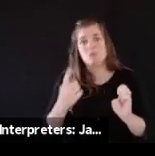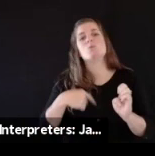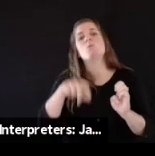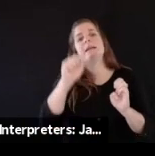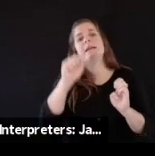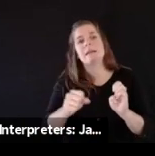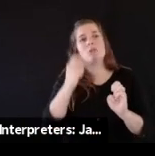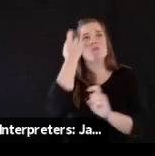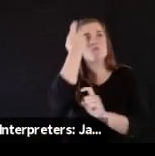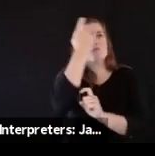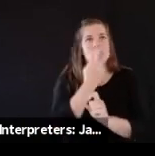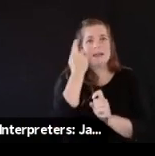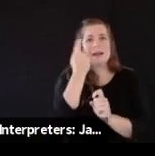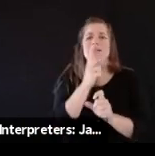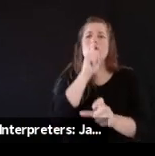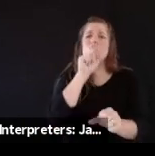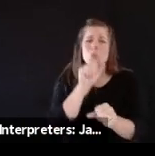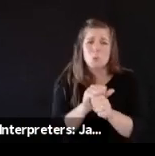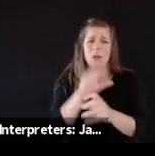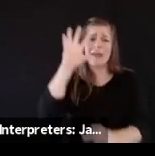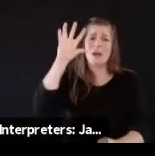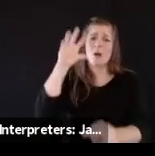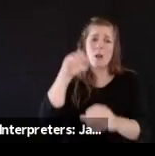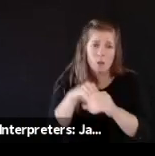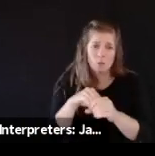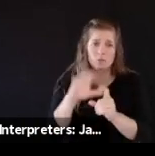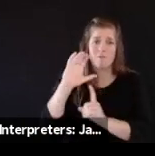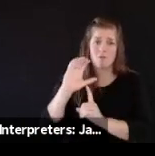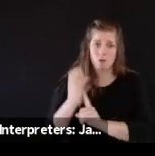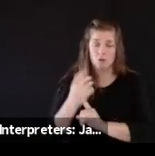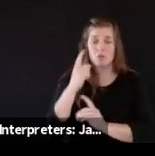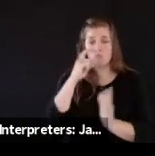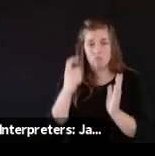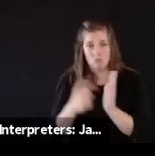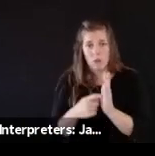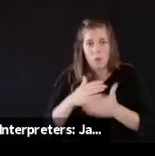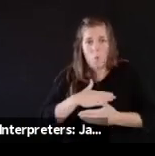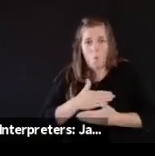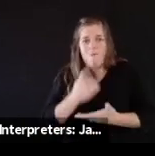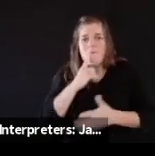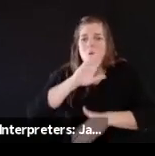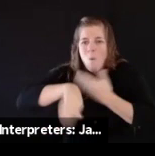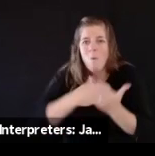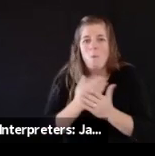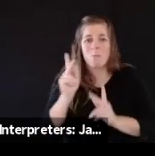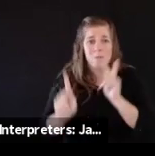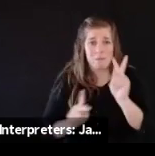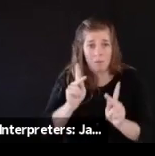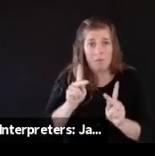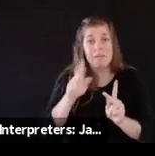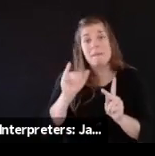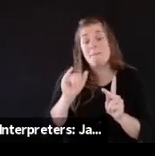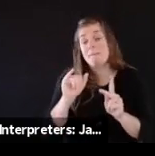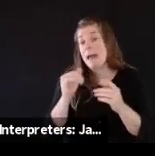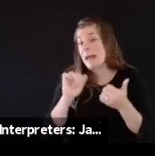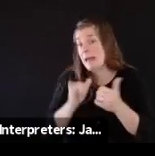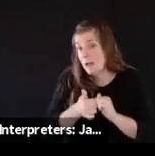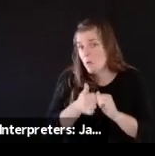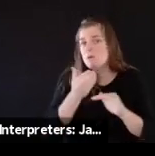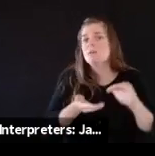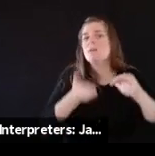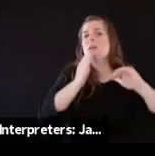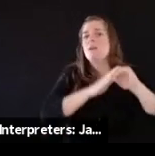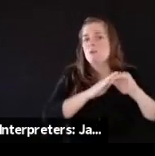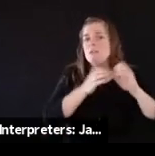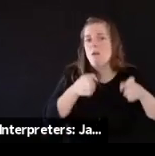truly inclusive civic culture that represents the will of all people. By increasing opportunities for diverse communities